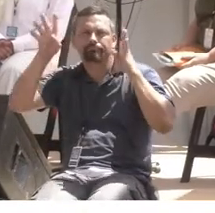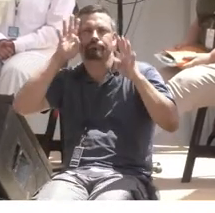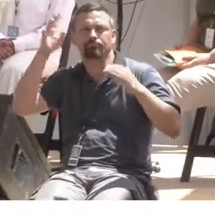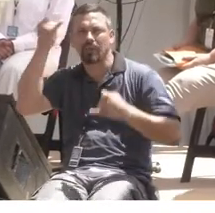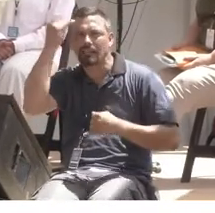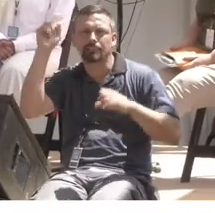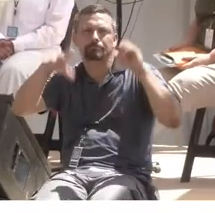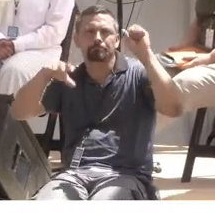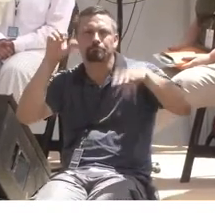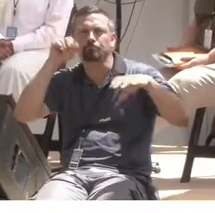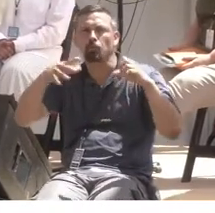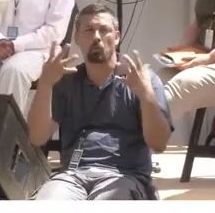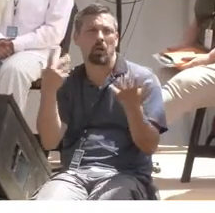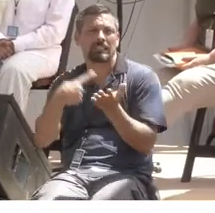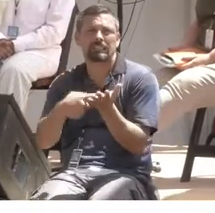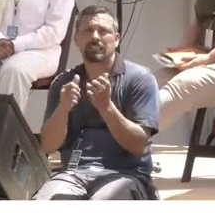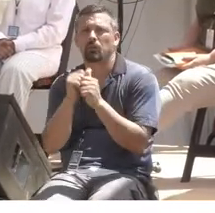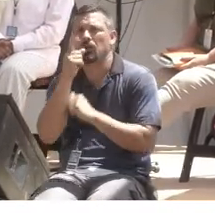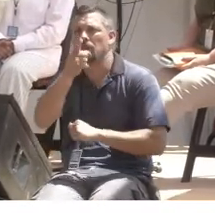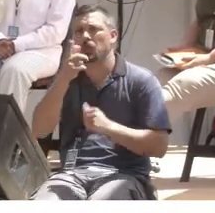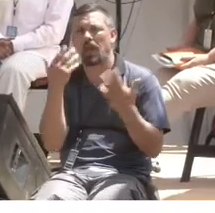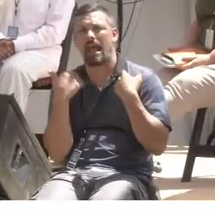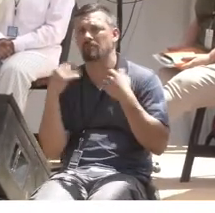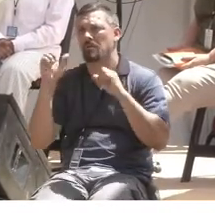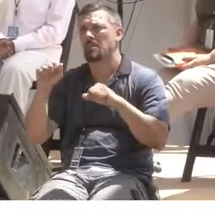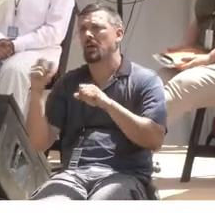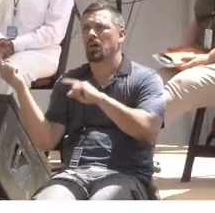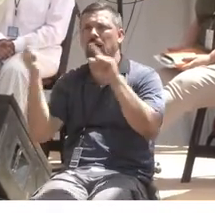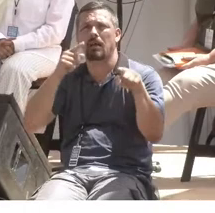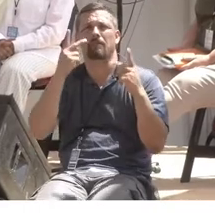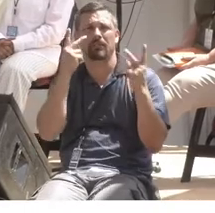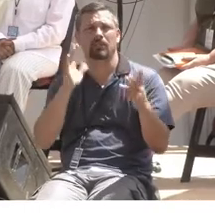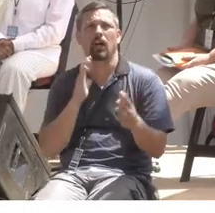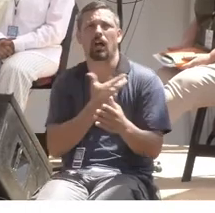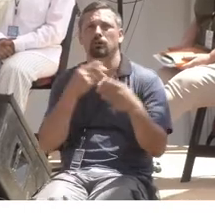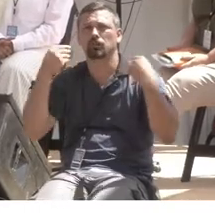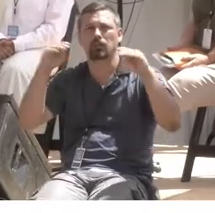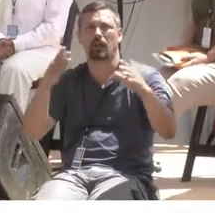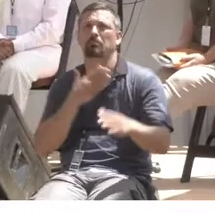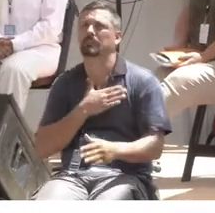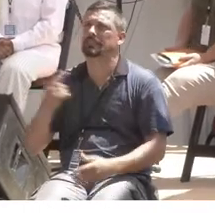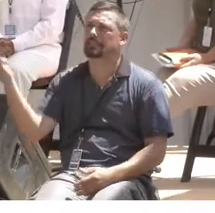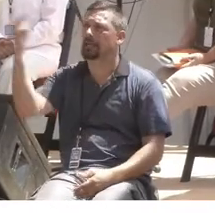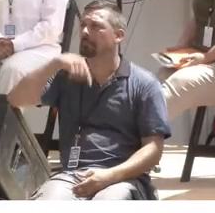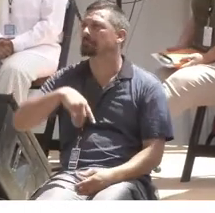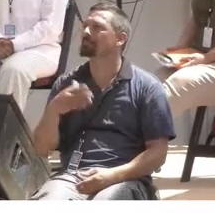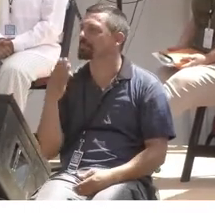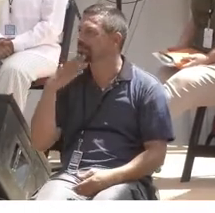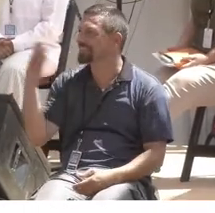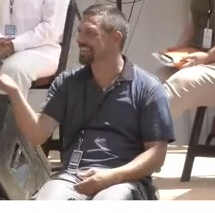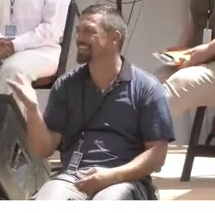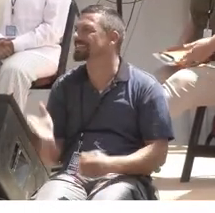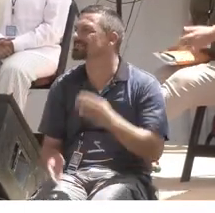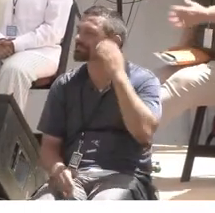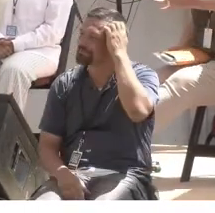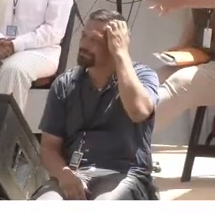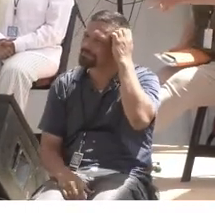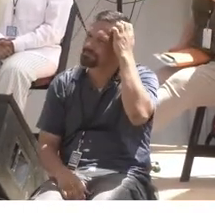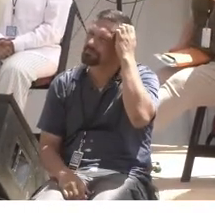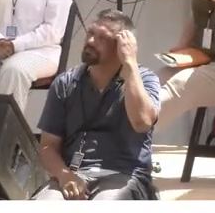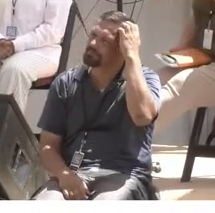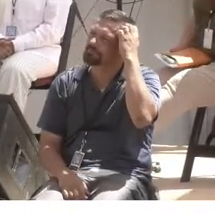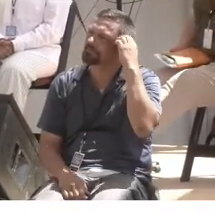afterwards. Great. And if you guys have time to come visit our shop, we'd love to have you. Yeah. Thank you very much. Thank you. It